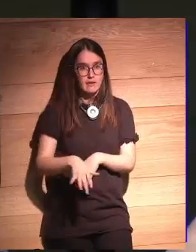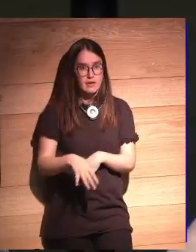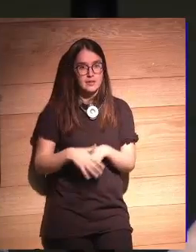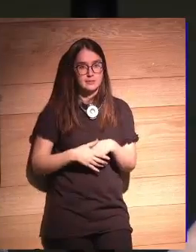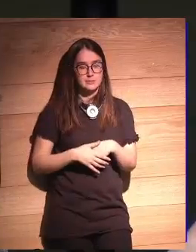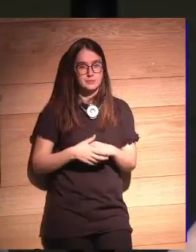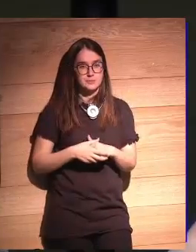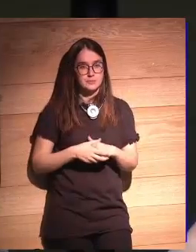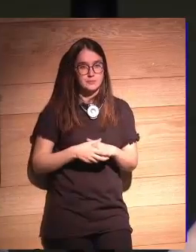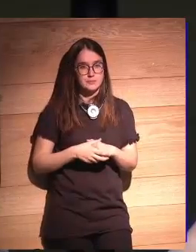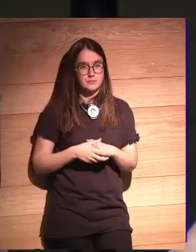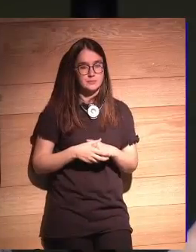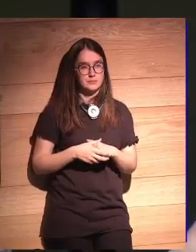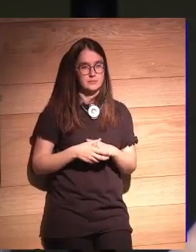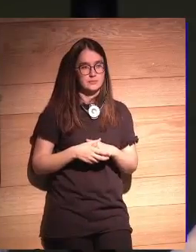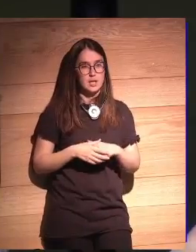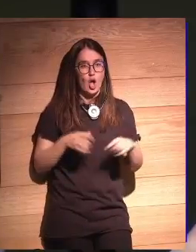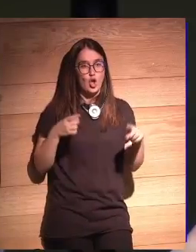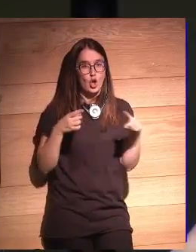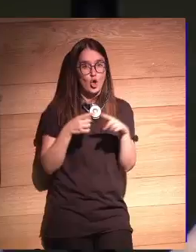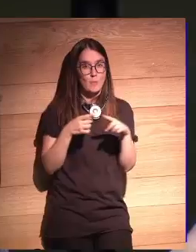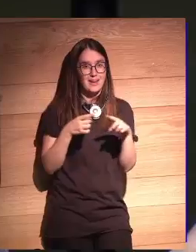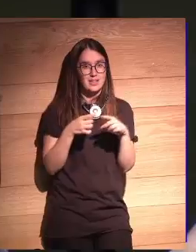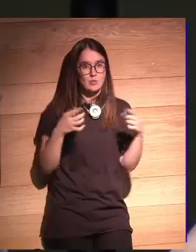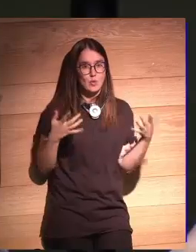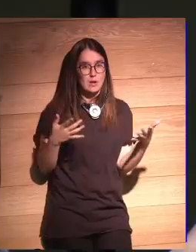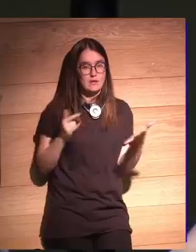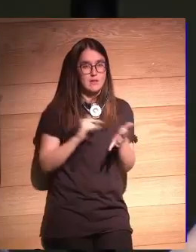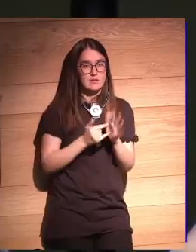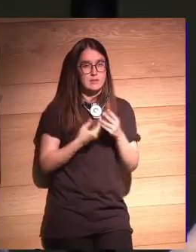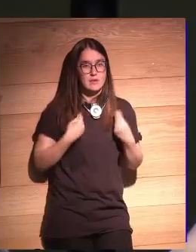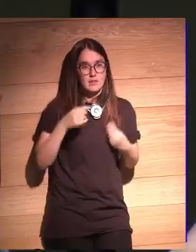What purposes is the housing system militating for?